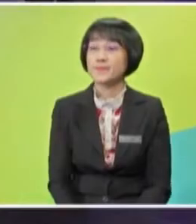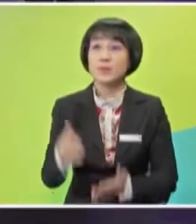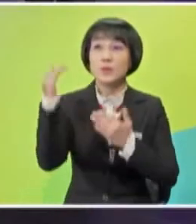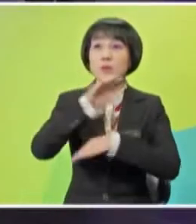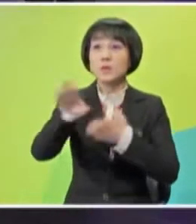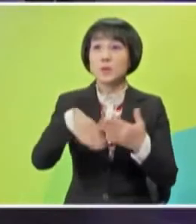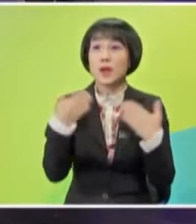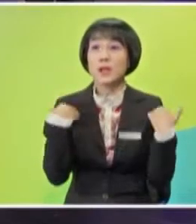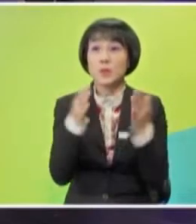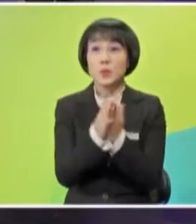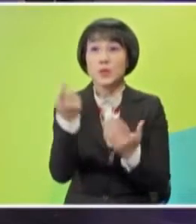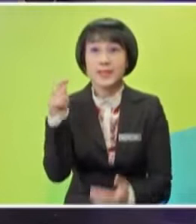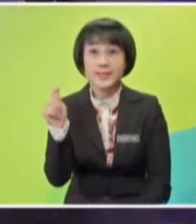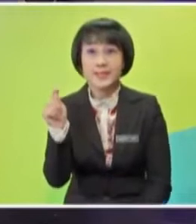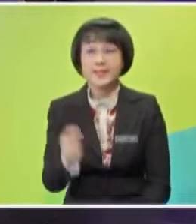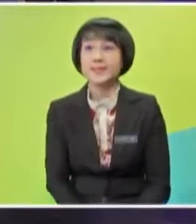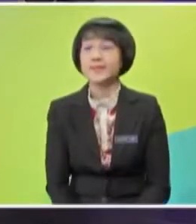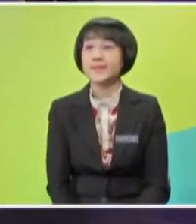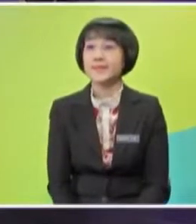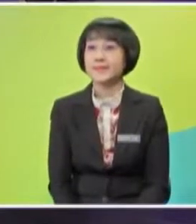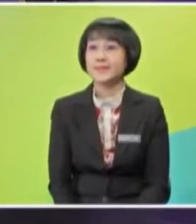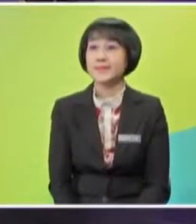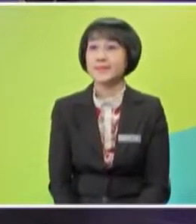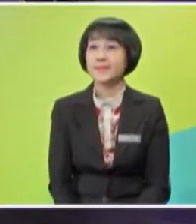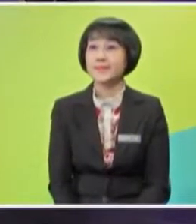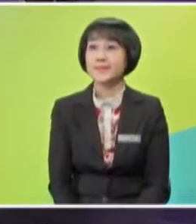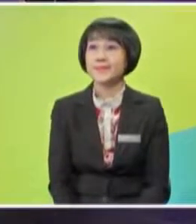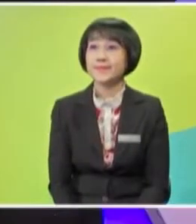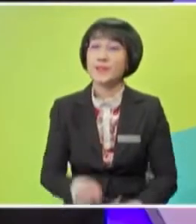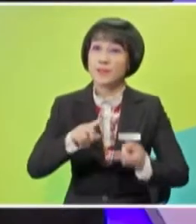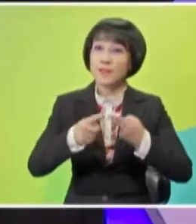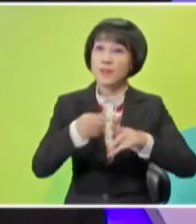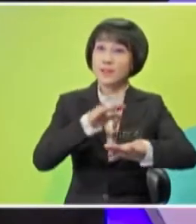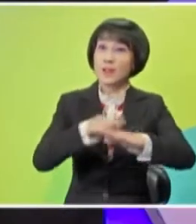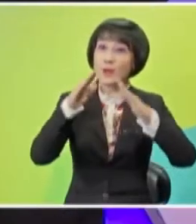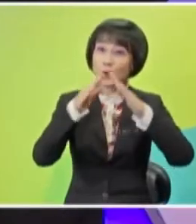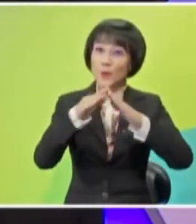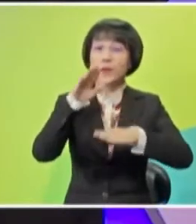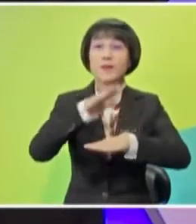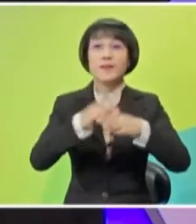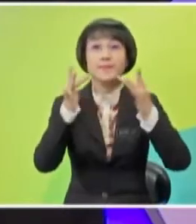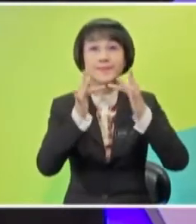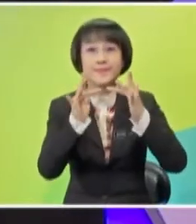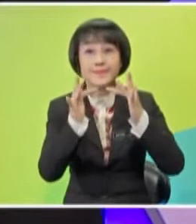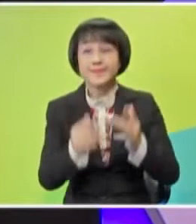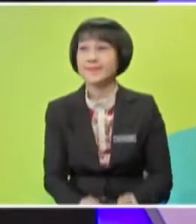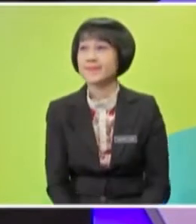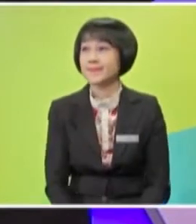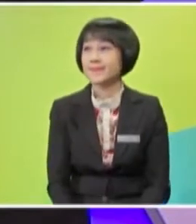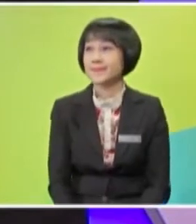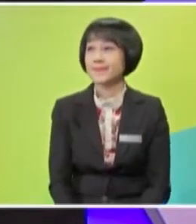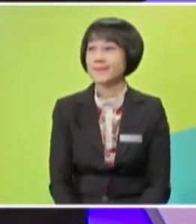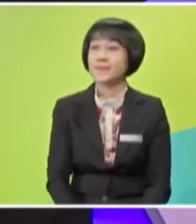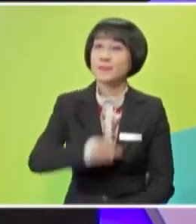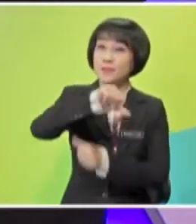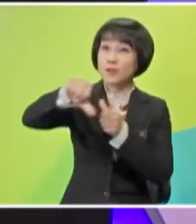textbooks ready. Page 49. Yes, especially our friends at home and also online. That's right. Okay, so let's begin